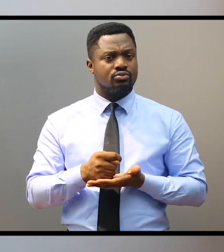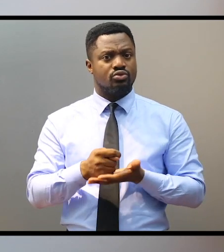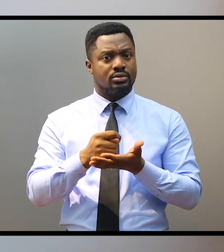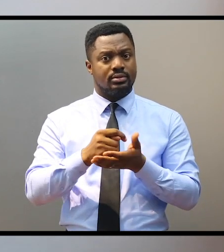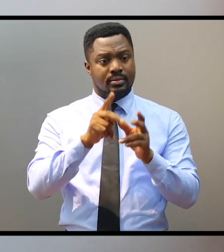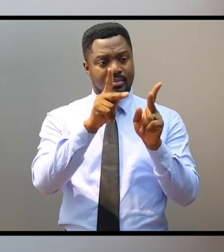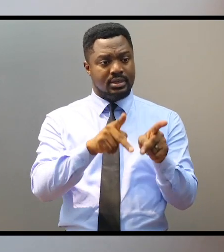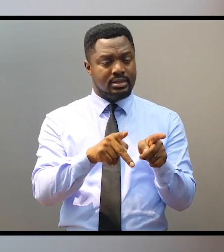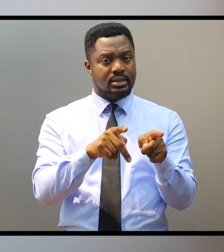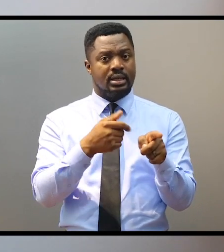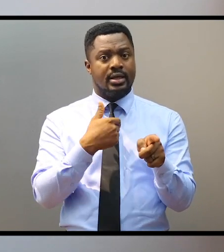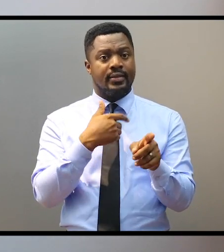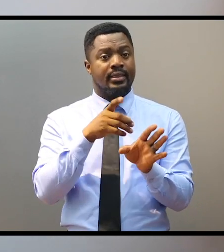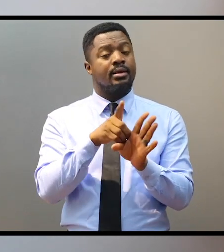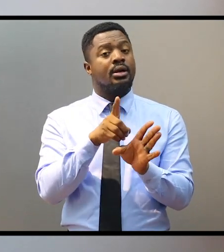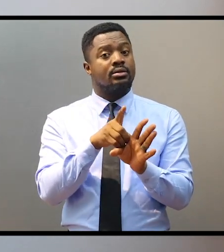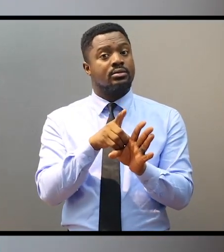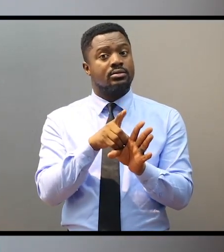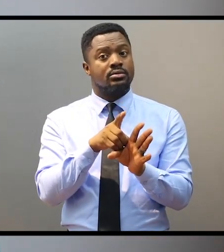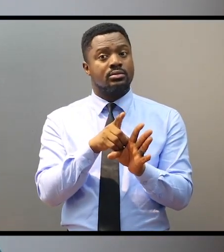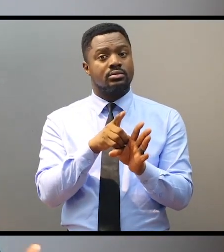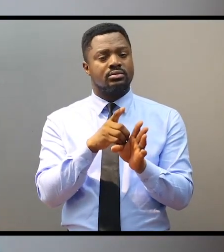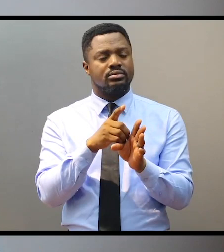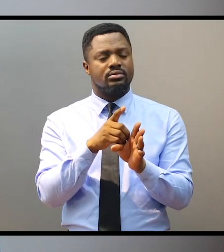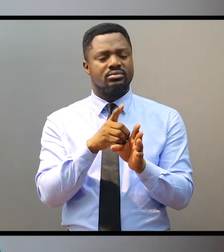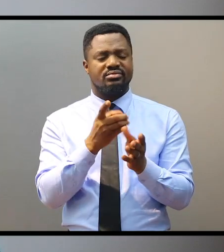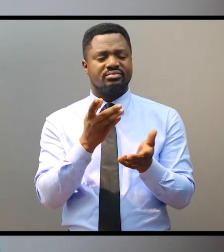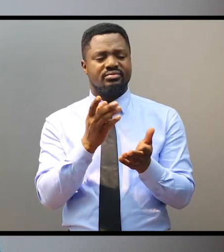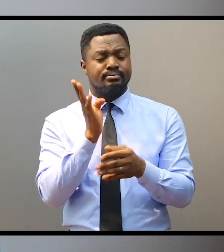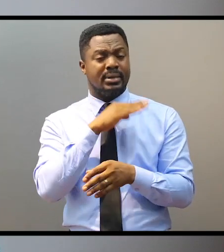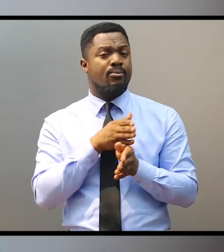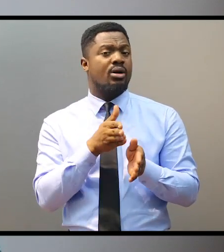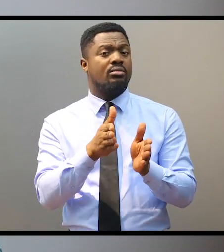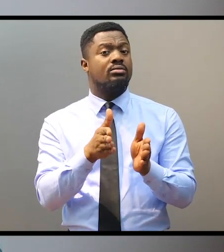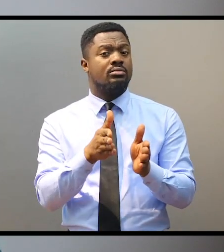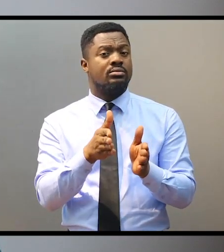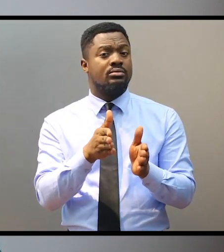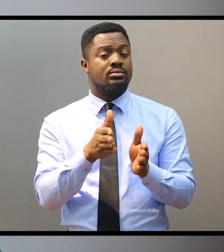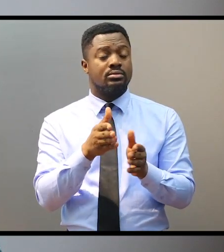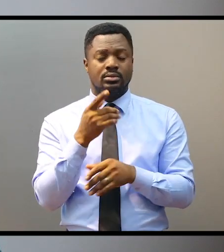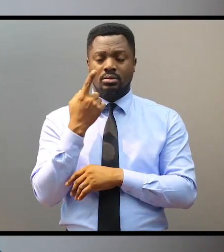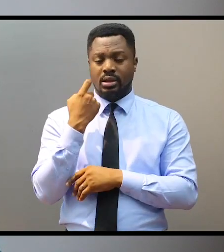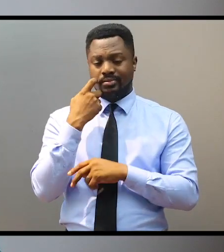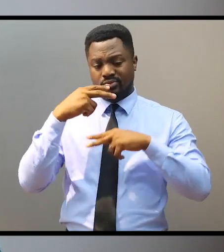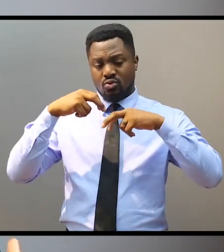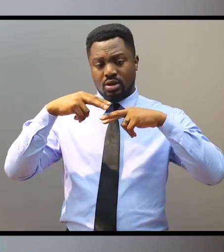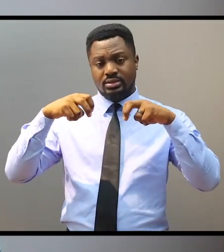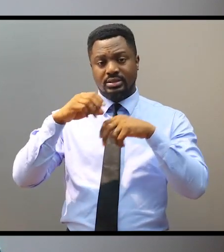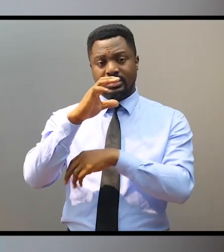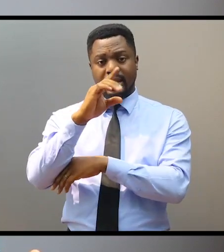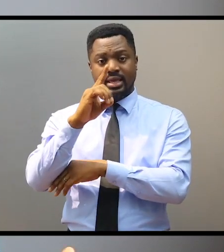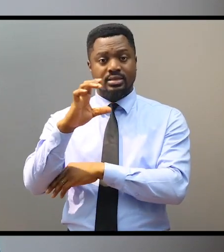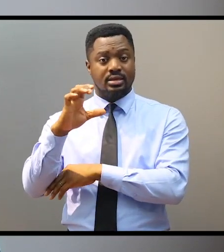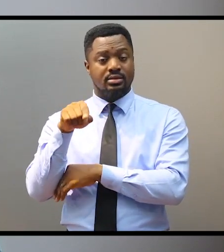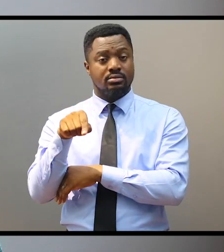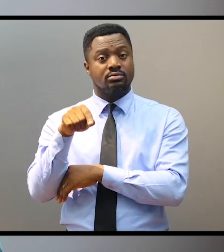treat persons with disability poorly. Okay. And even research by the